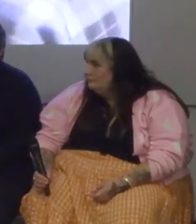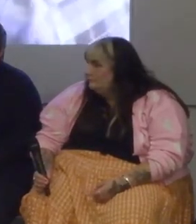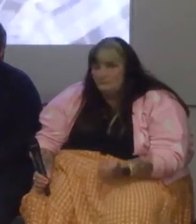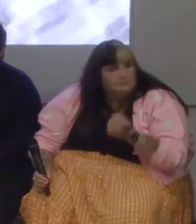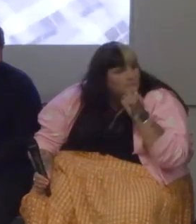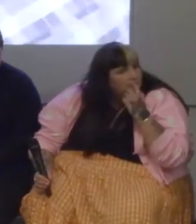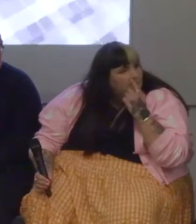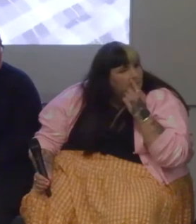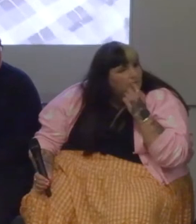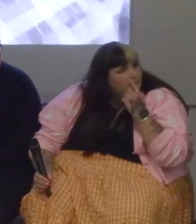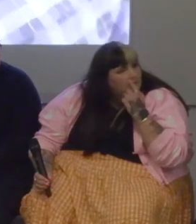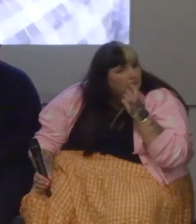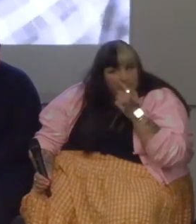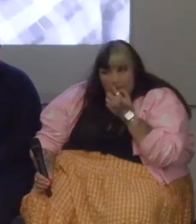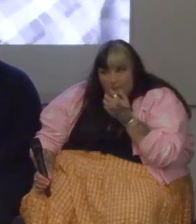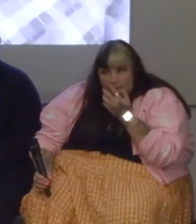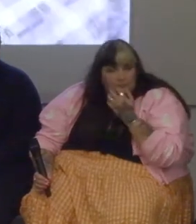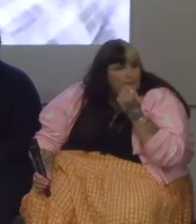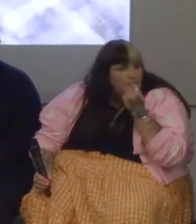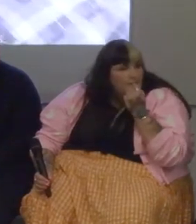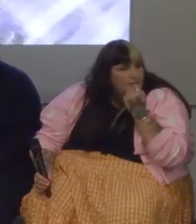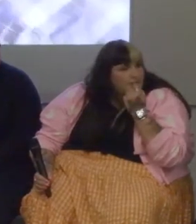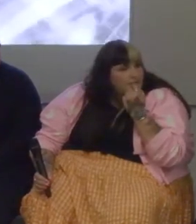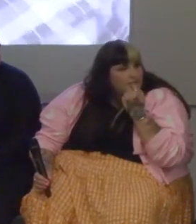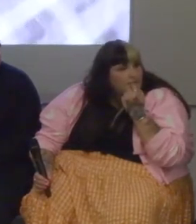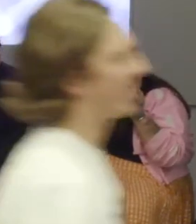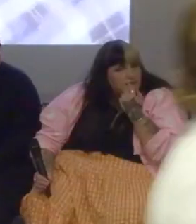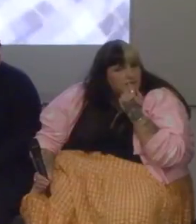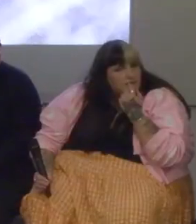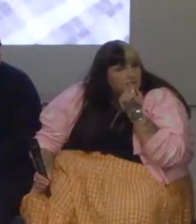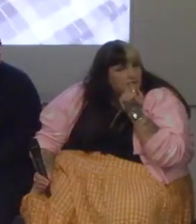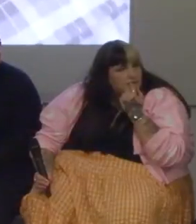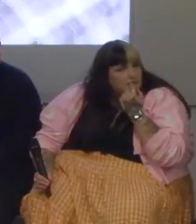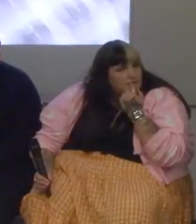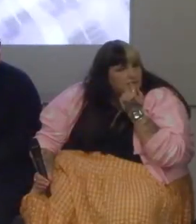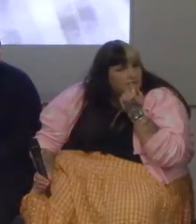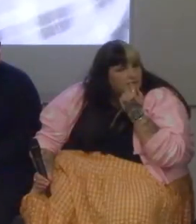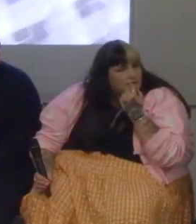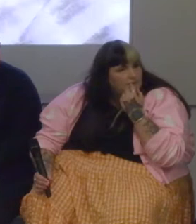were first, I think. Yep. We'll come back to you.